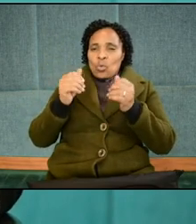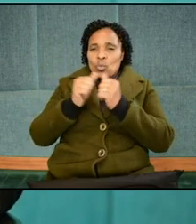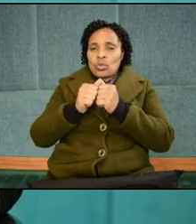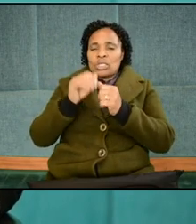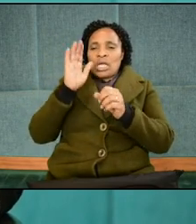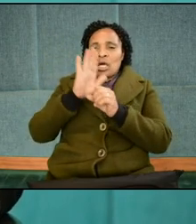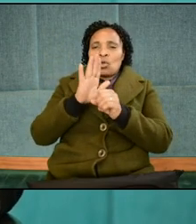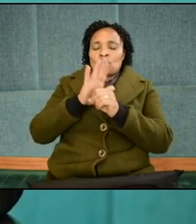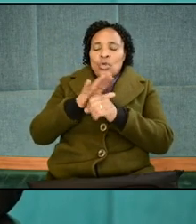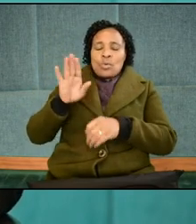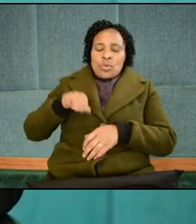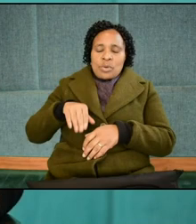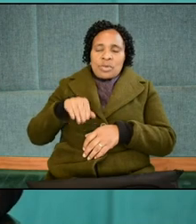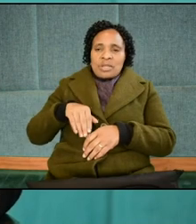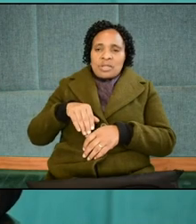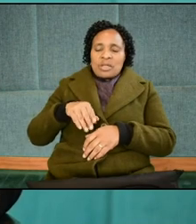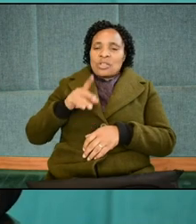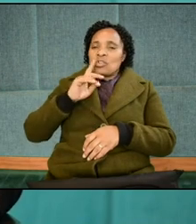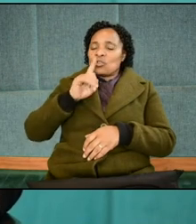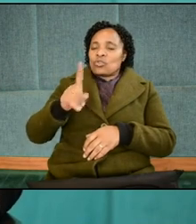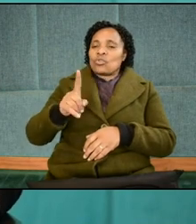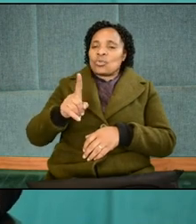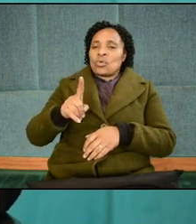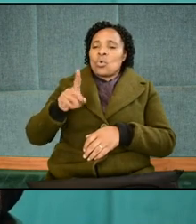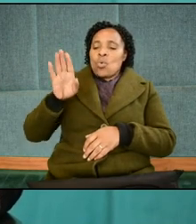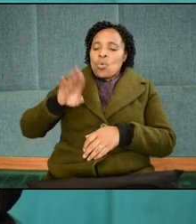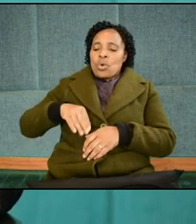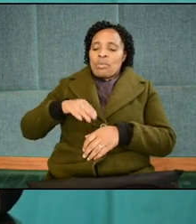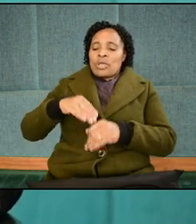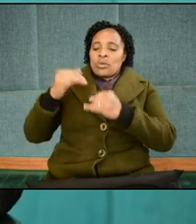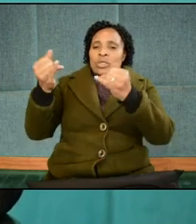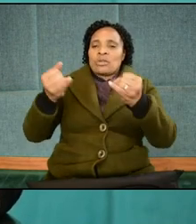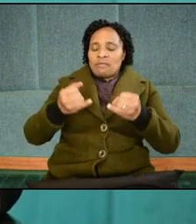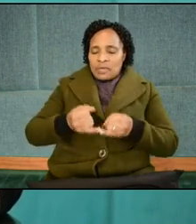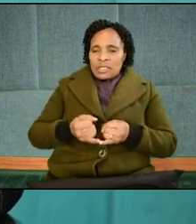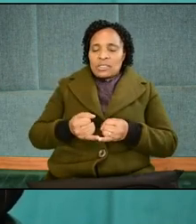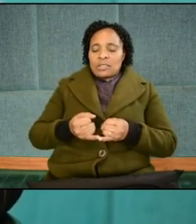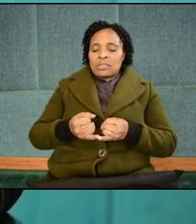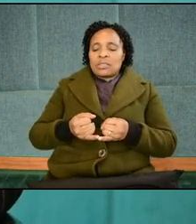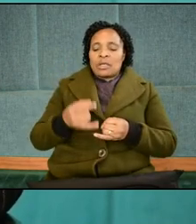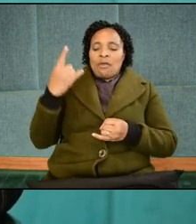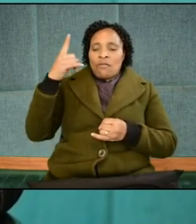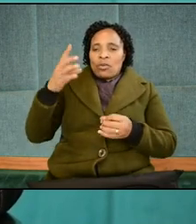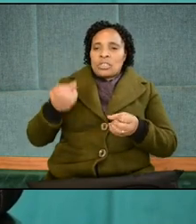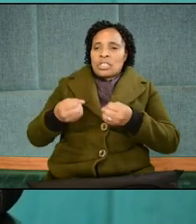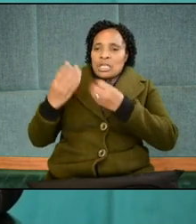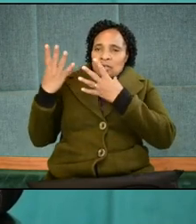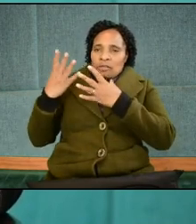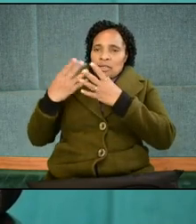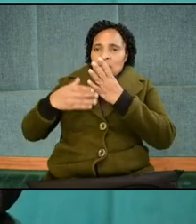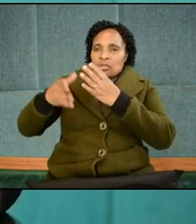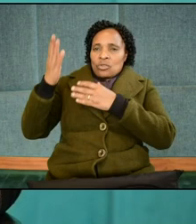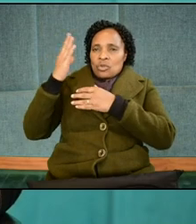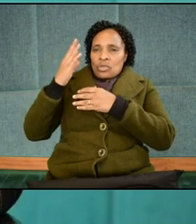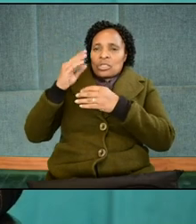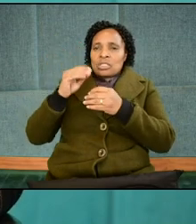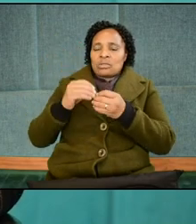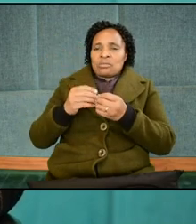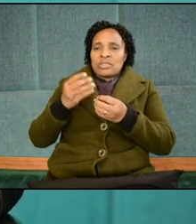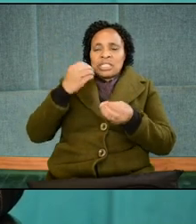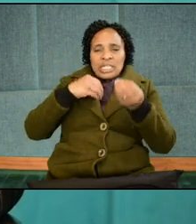women. So like the women would invite them to sacrifice to their gods. They would eat meals,